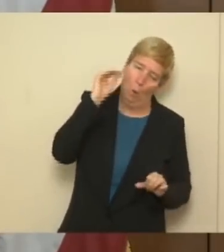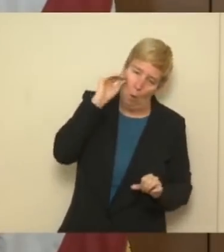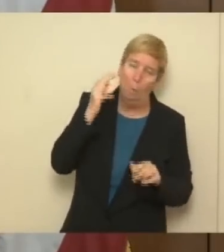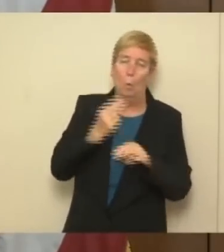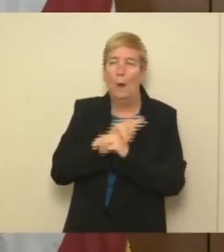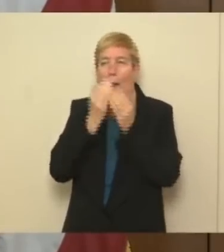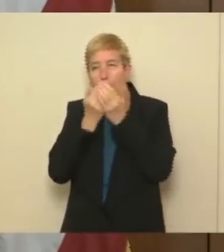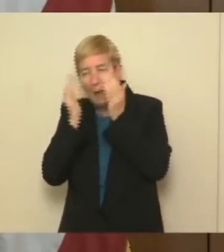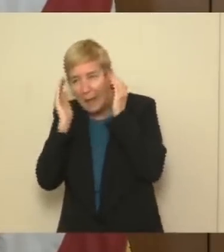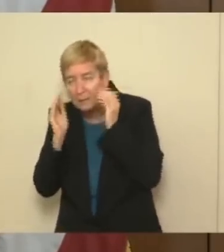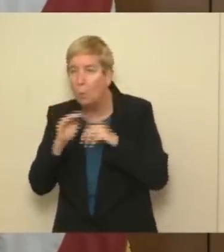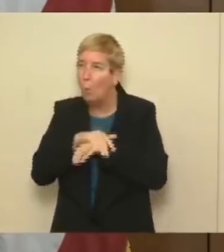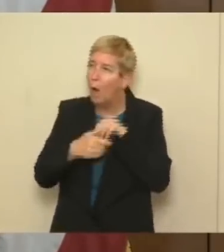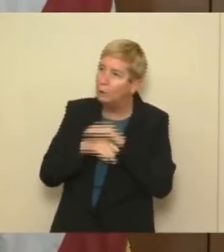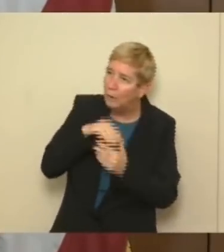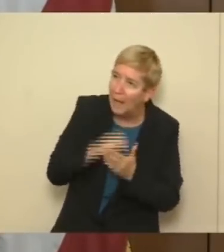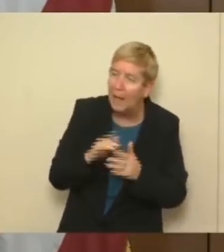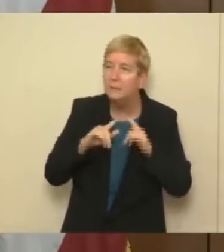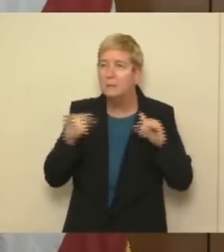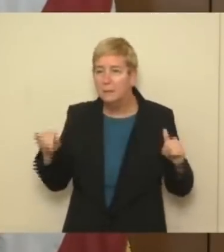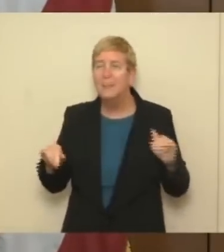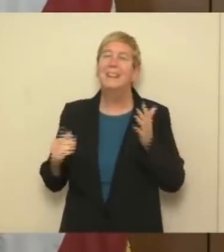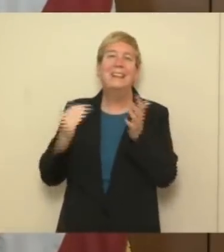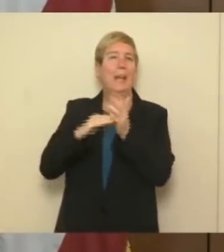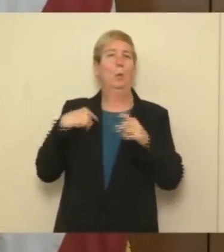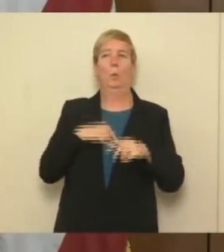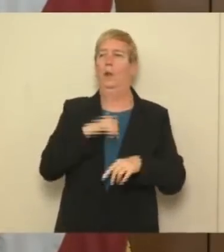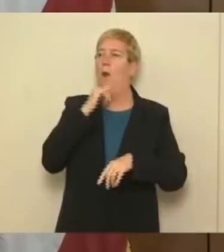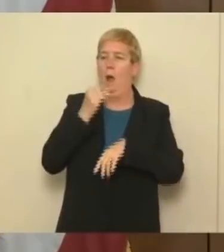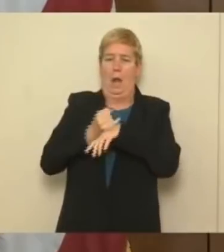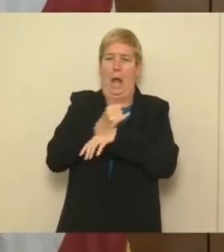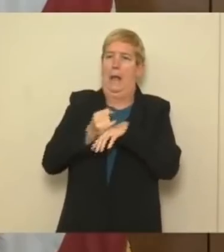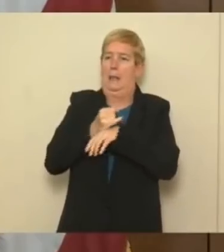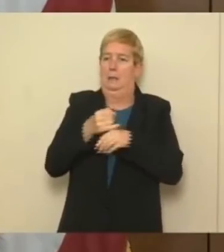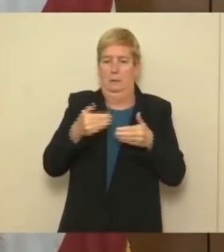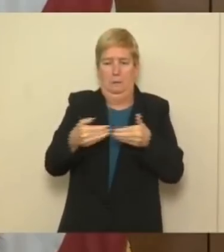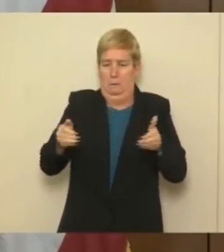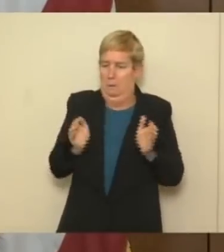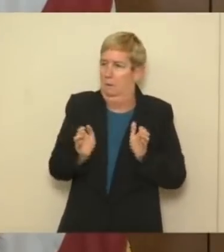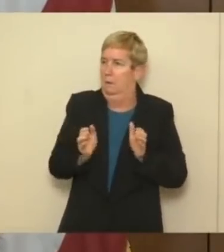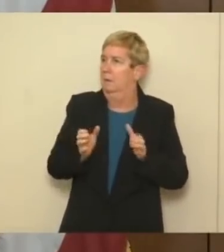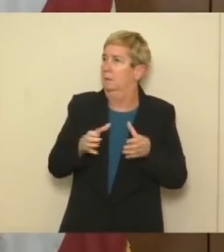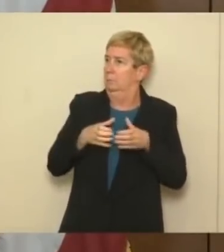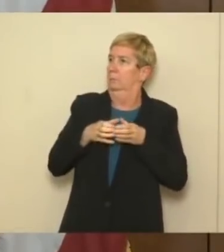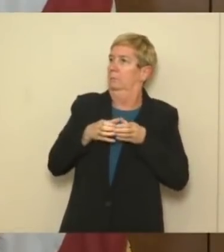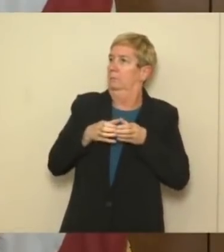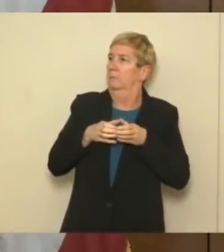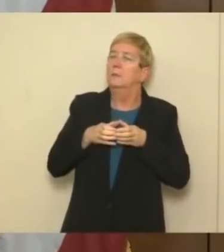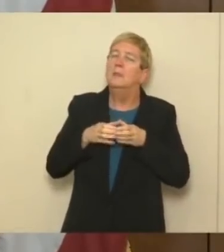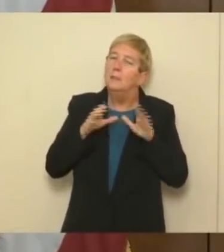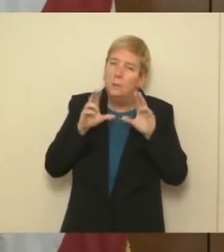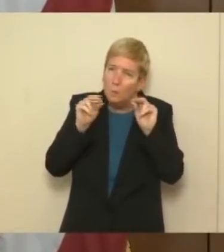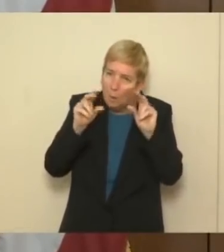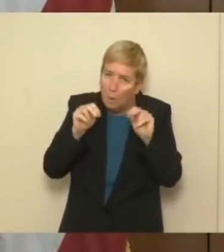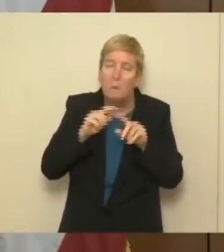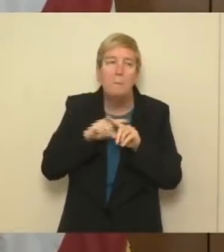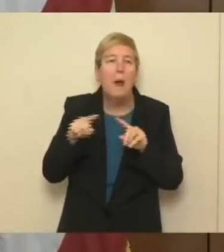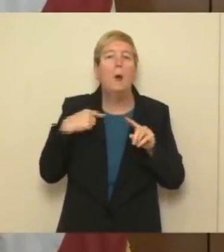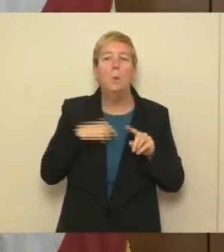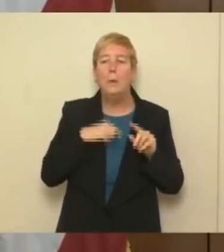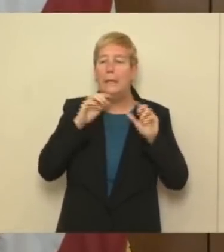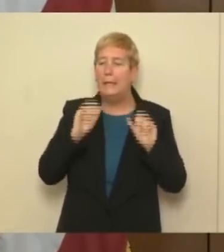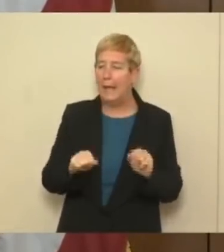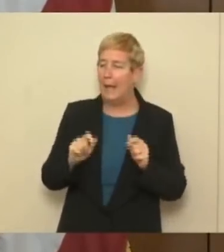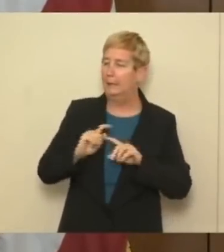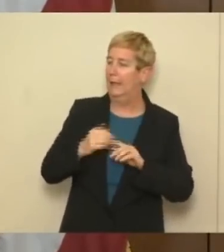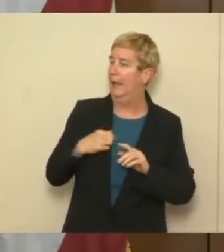an island, right, we're touched by what's going on in other states, we can certainly be different